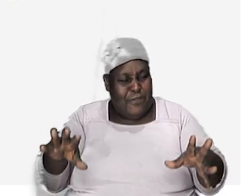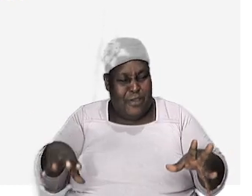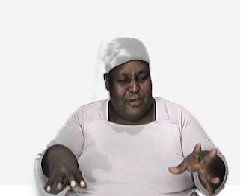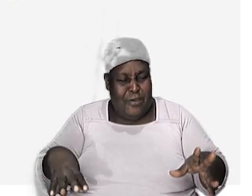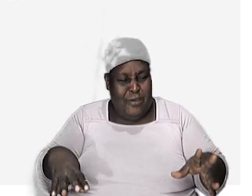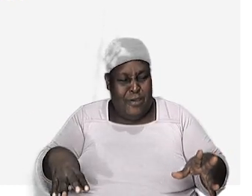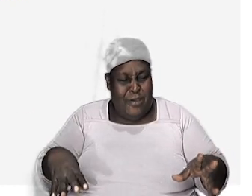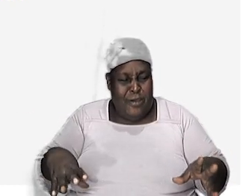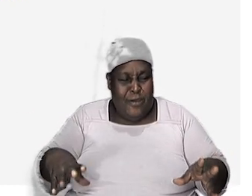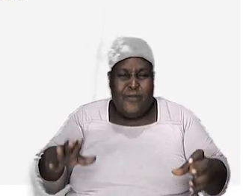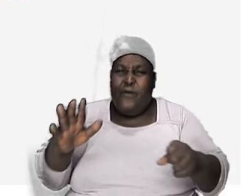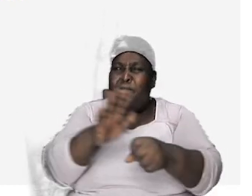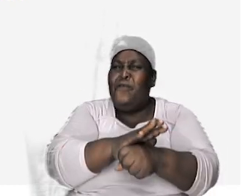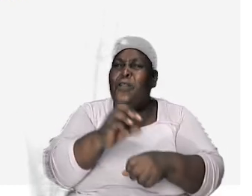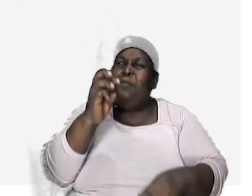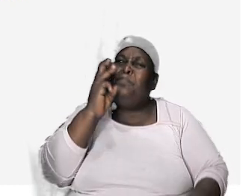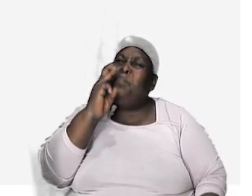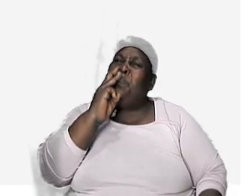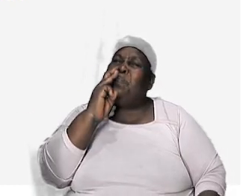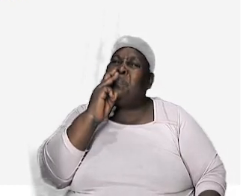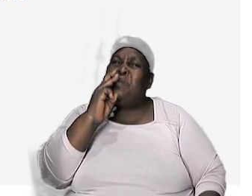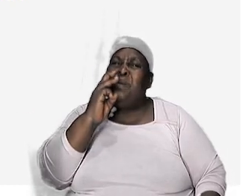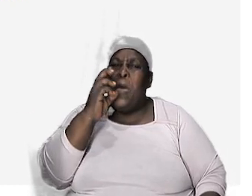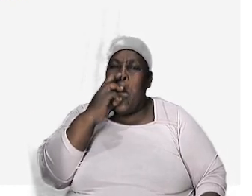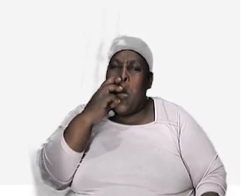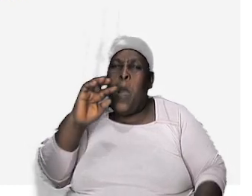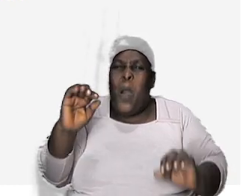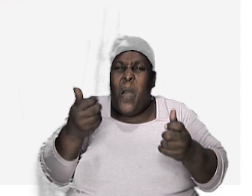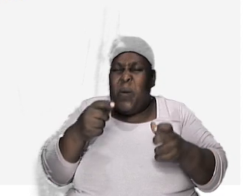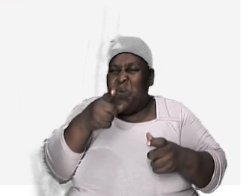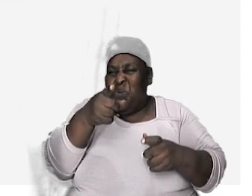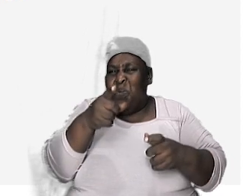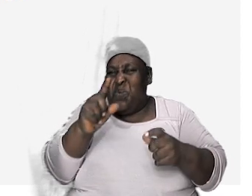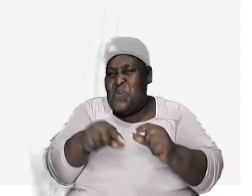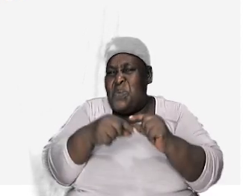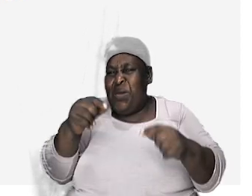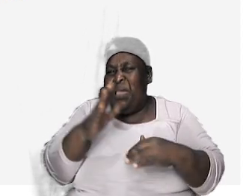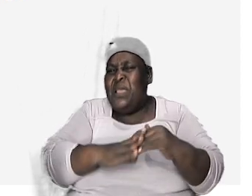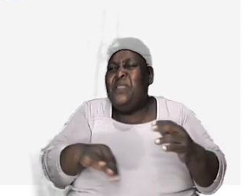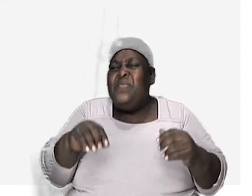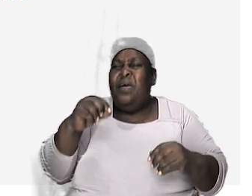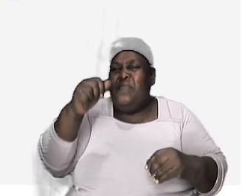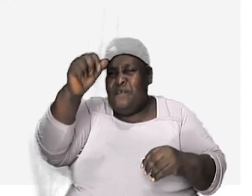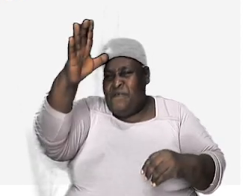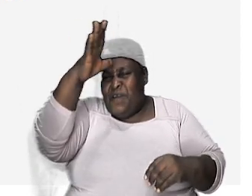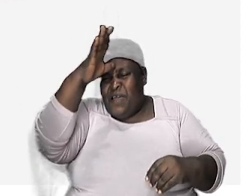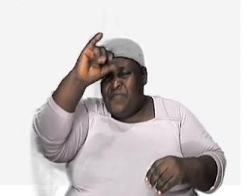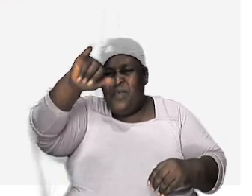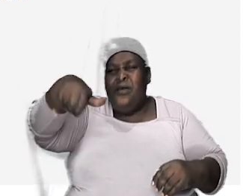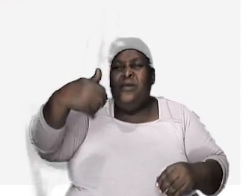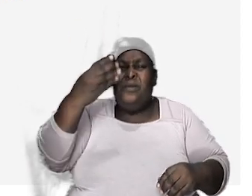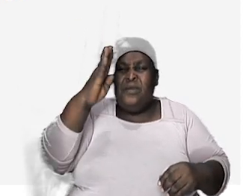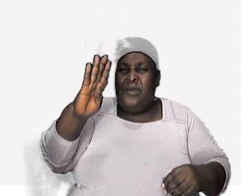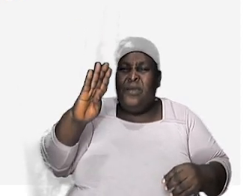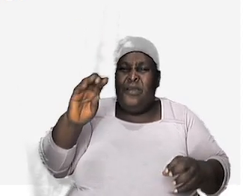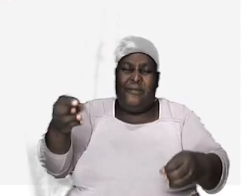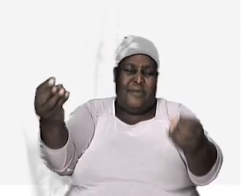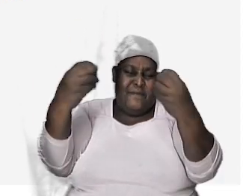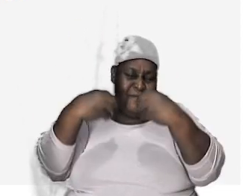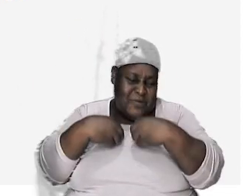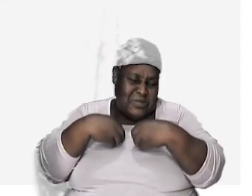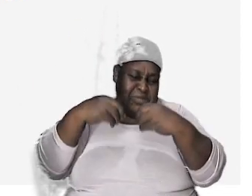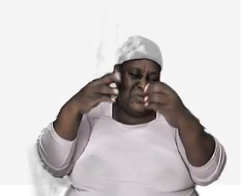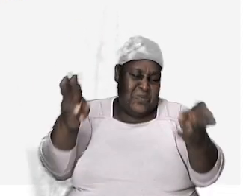water. So go on to say, are you greater than our father Jacob, which gave us the well and drank thereof himself and